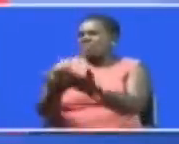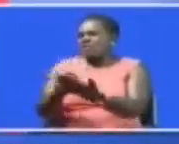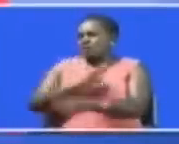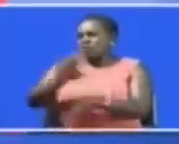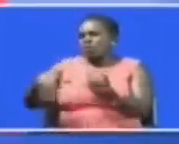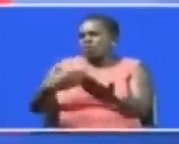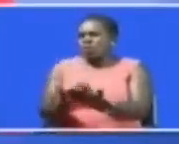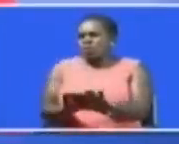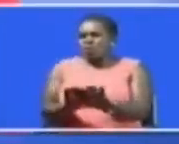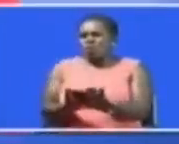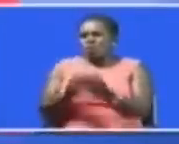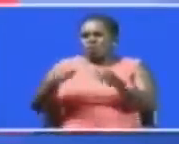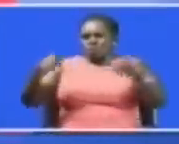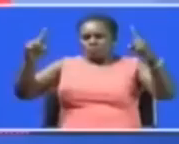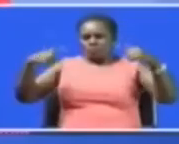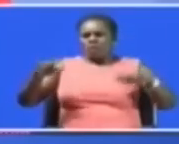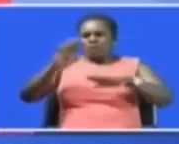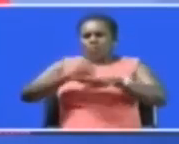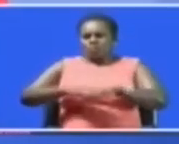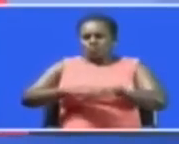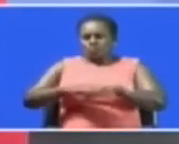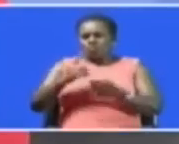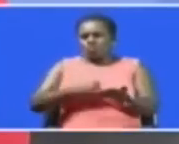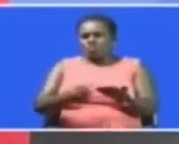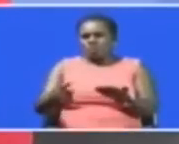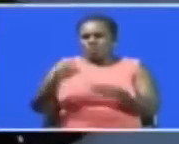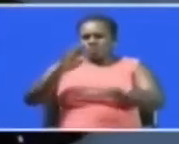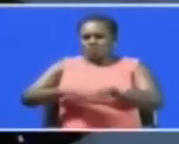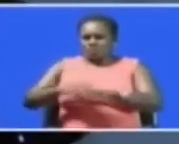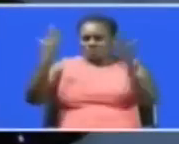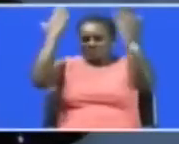of everyone and made it possible. Wish you a lovely week ahead. Have a good night.